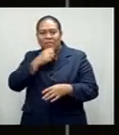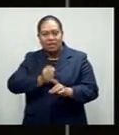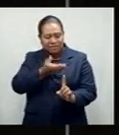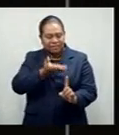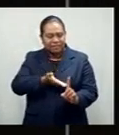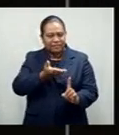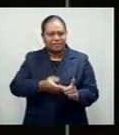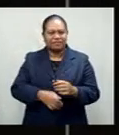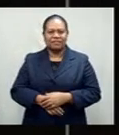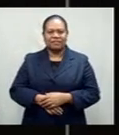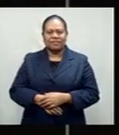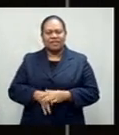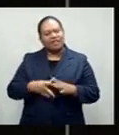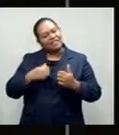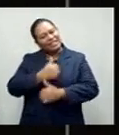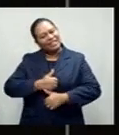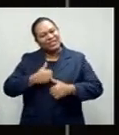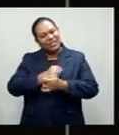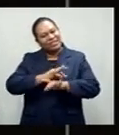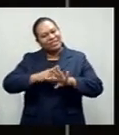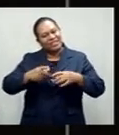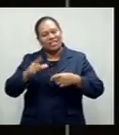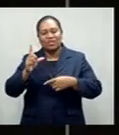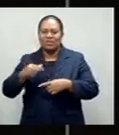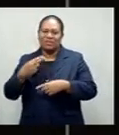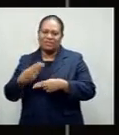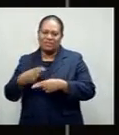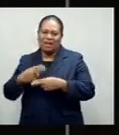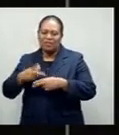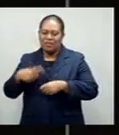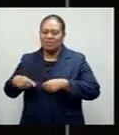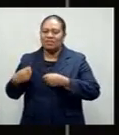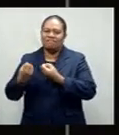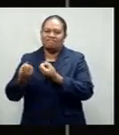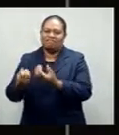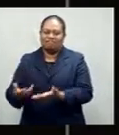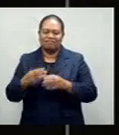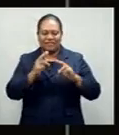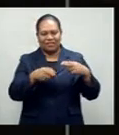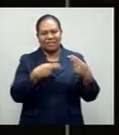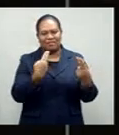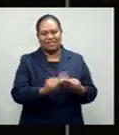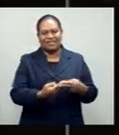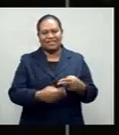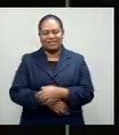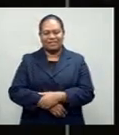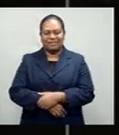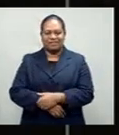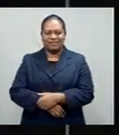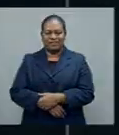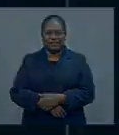Road, Nandi, is enjoying every bit of farming as it also provides for his family. Felipe Naikaso has more.